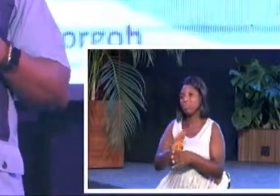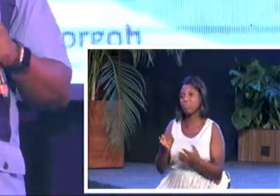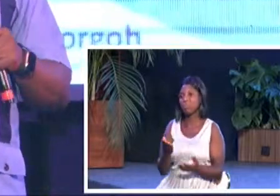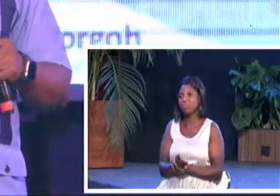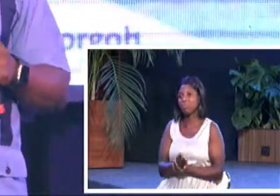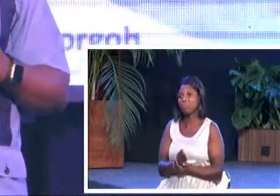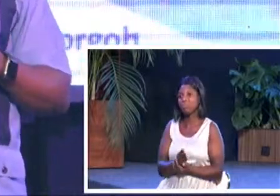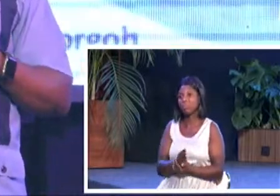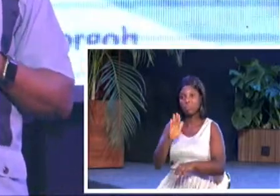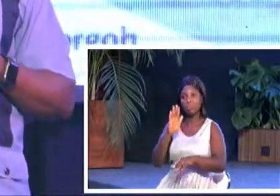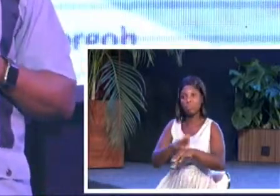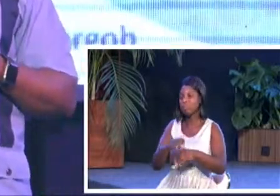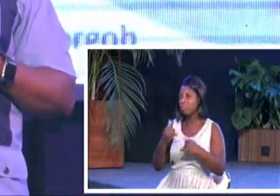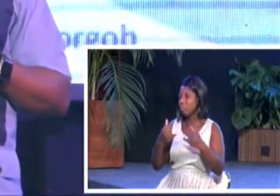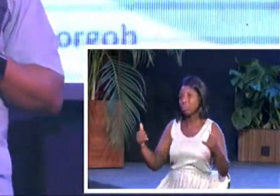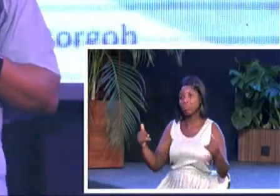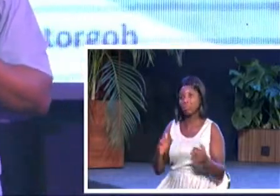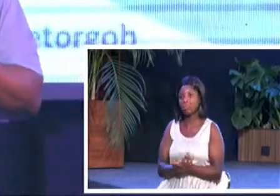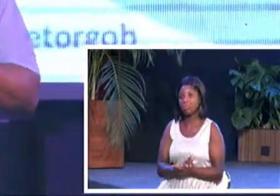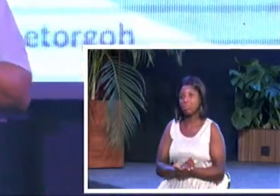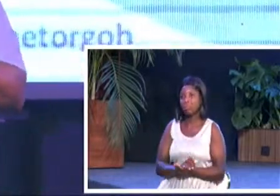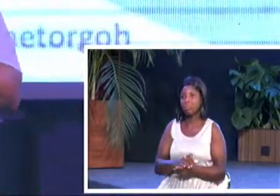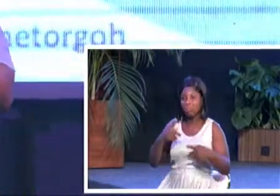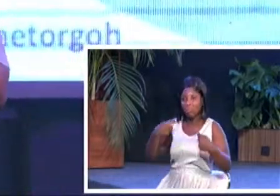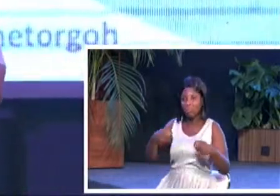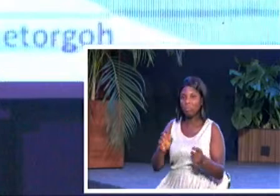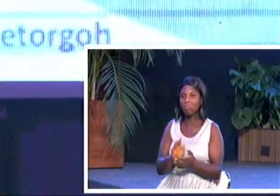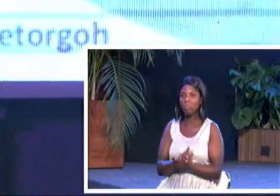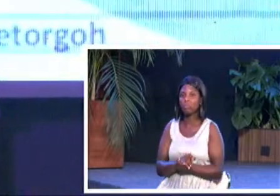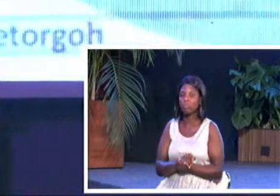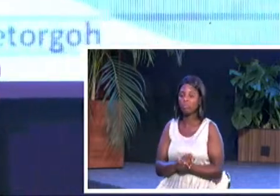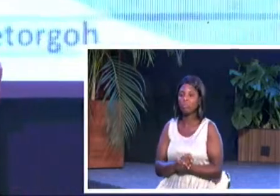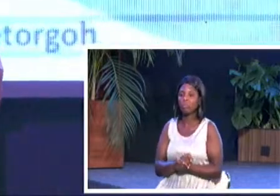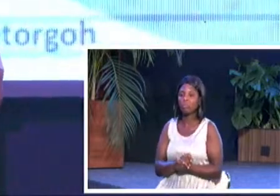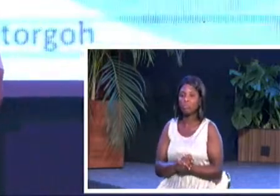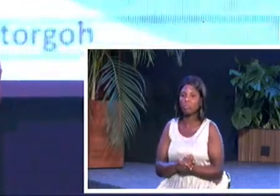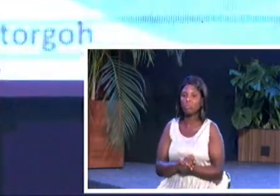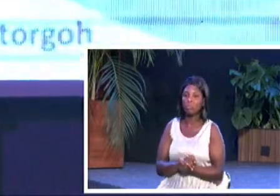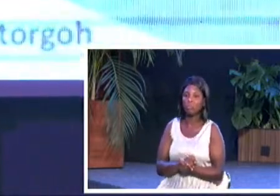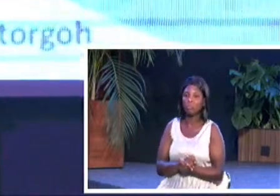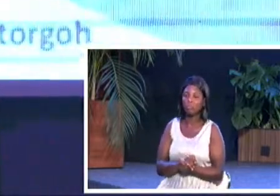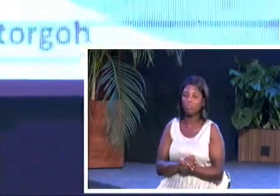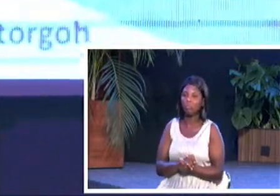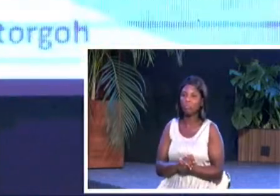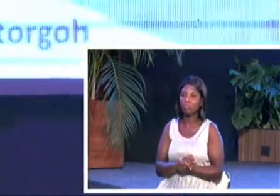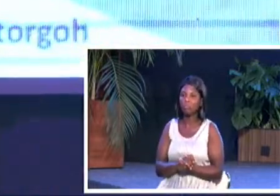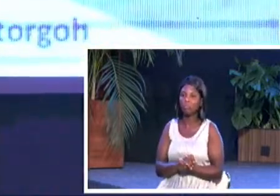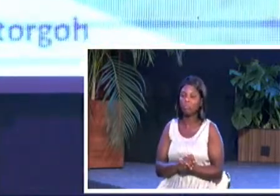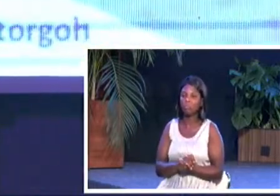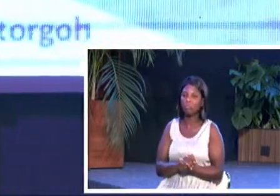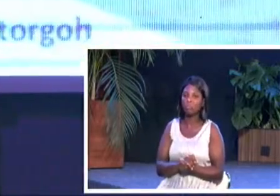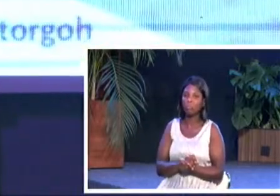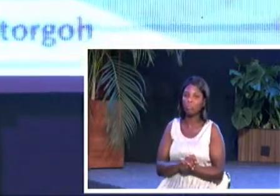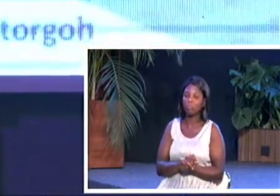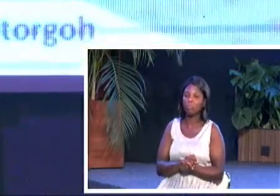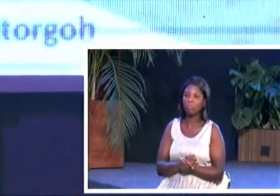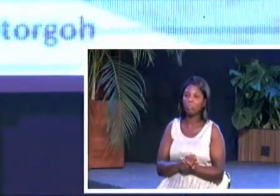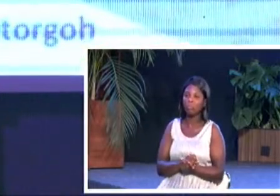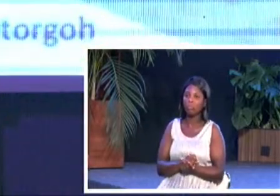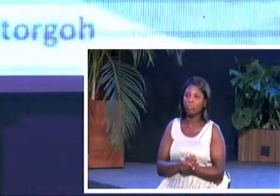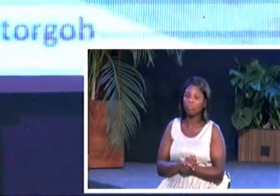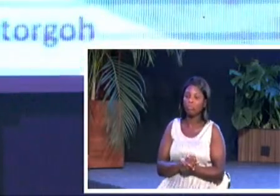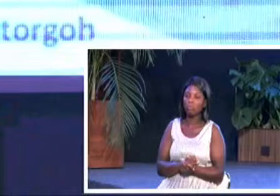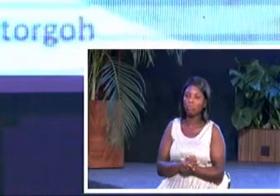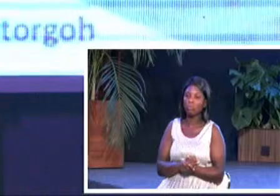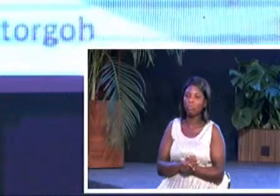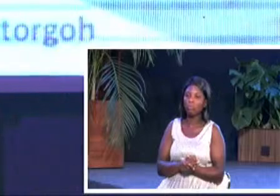the online channels of the company so that people don't breach the company's online channels so they can